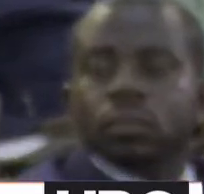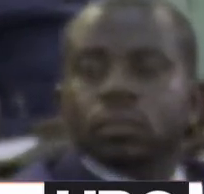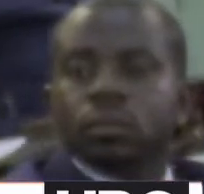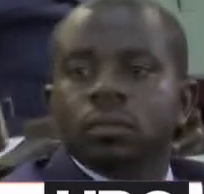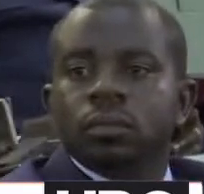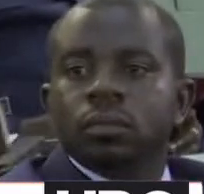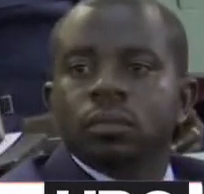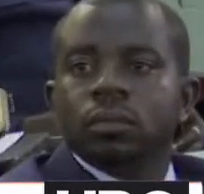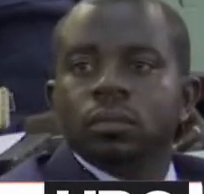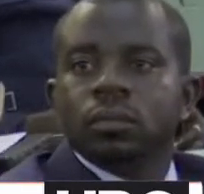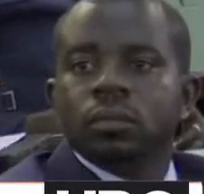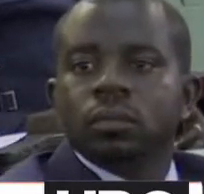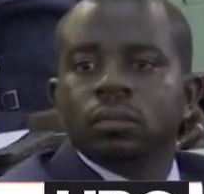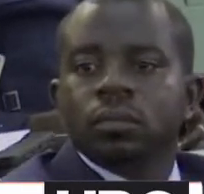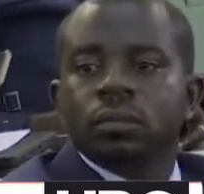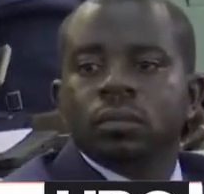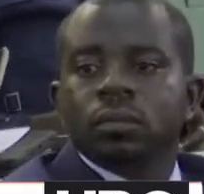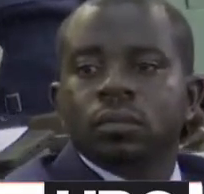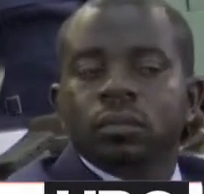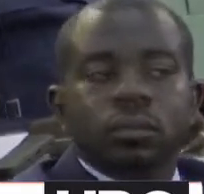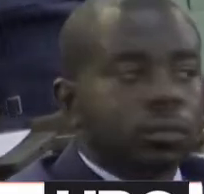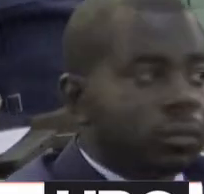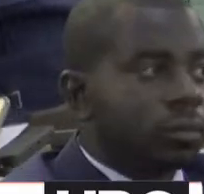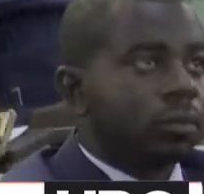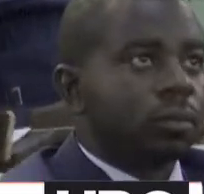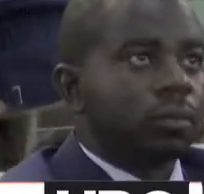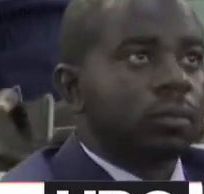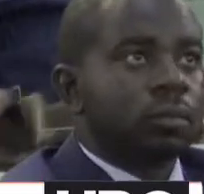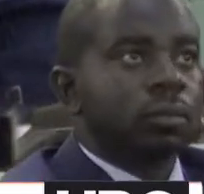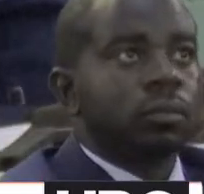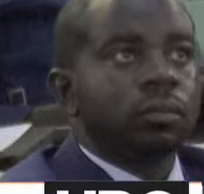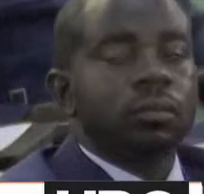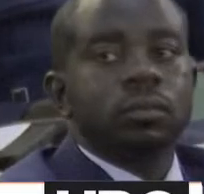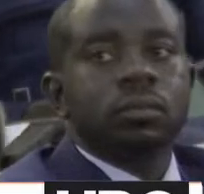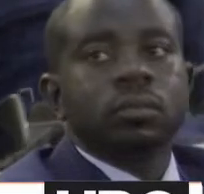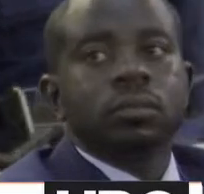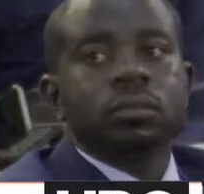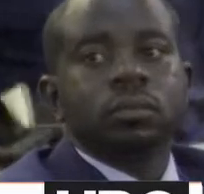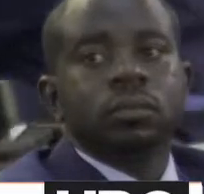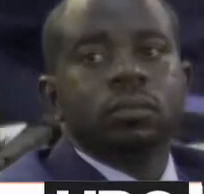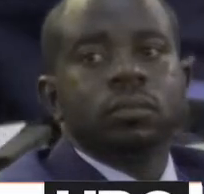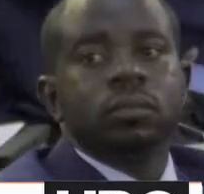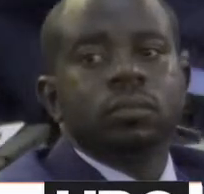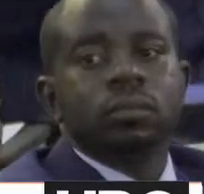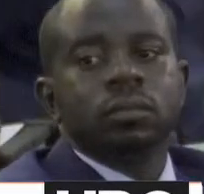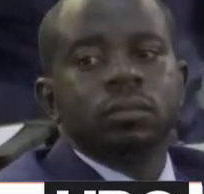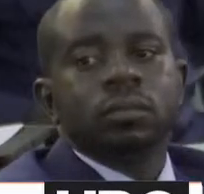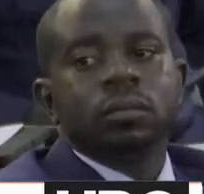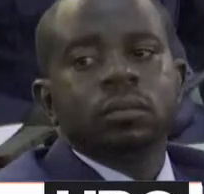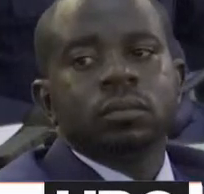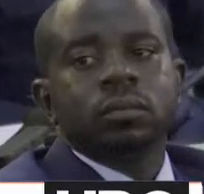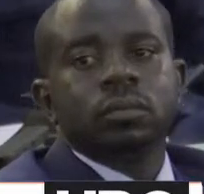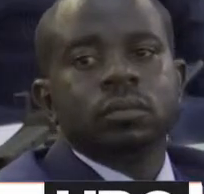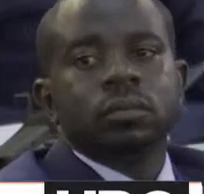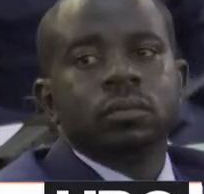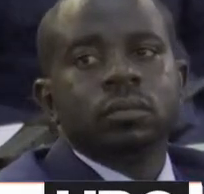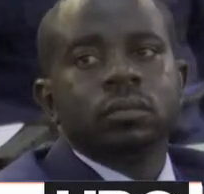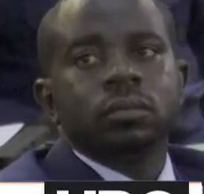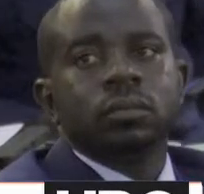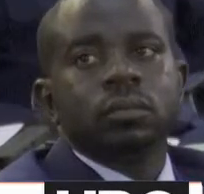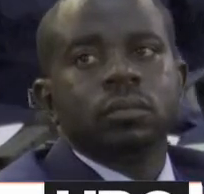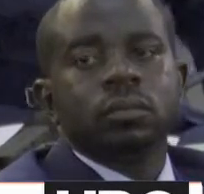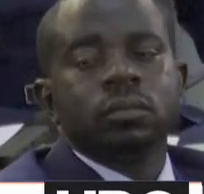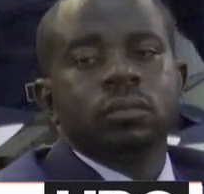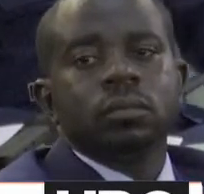uh a matter of national importance in the same region especially aragon we have just been